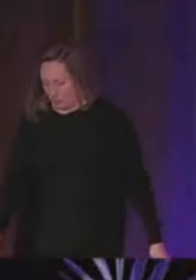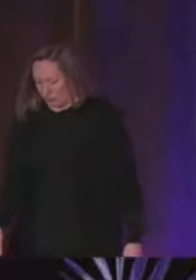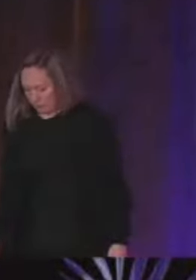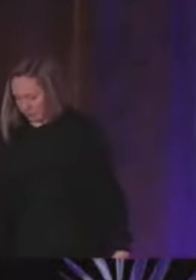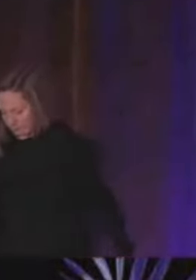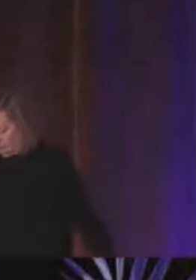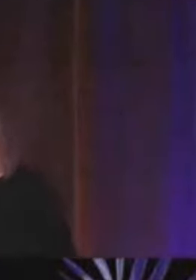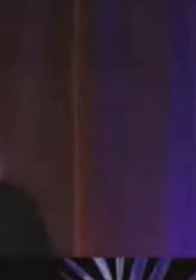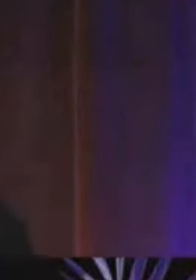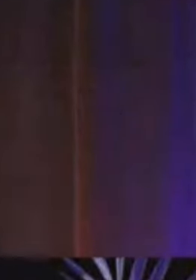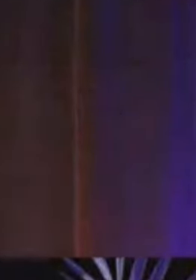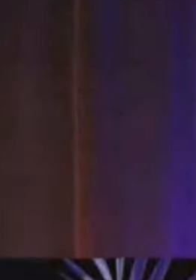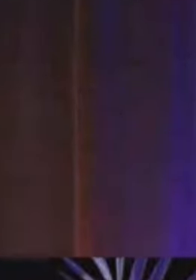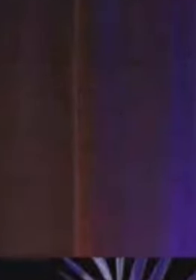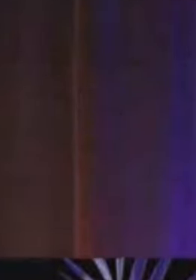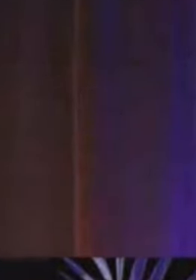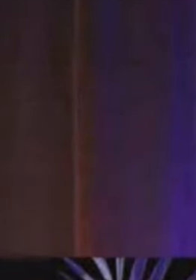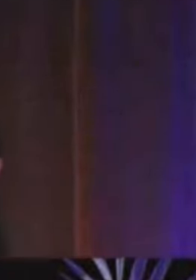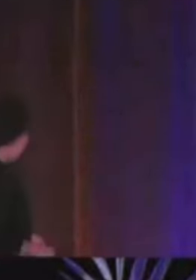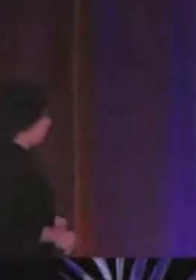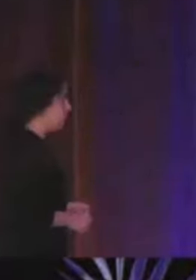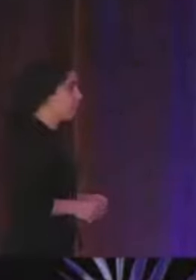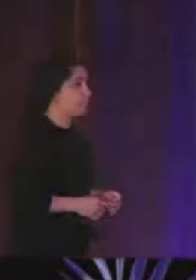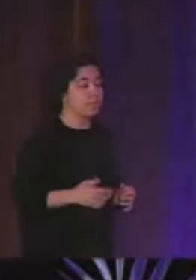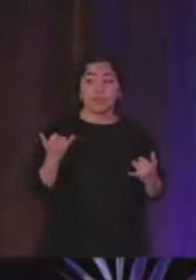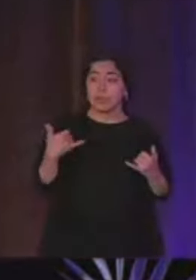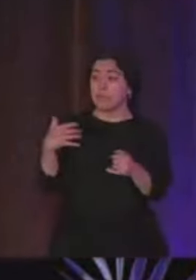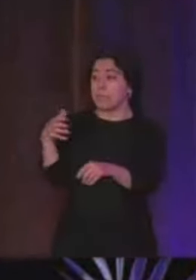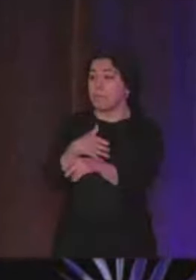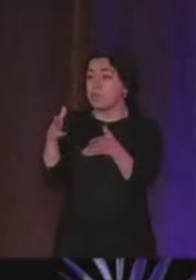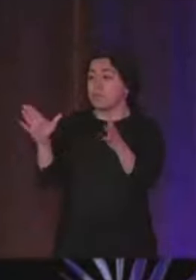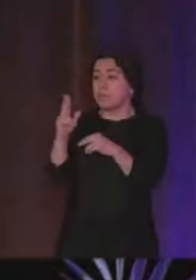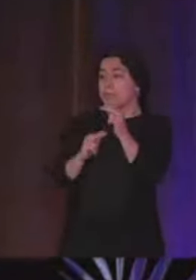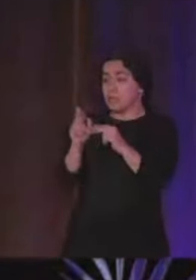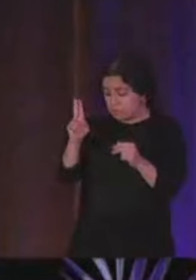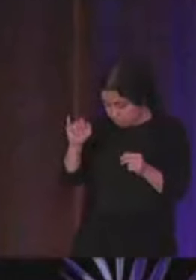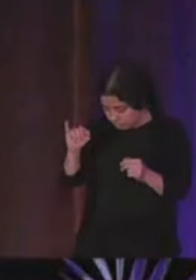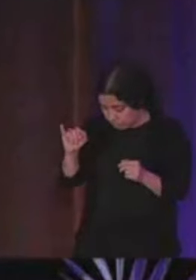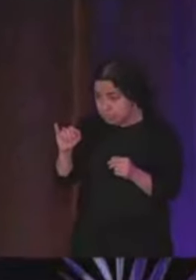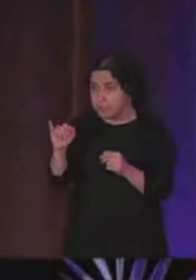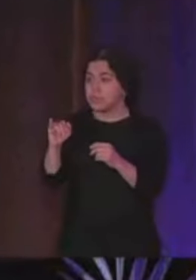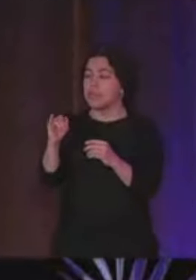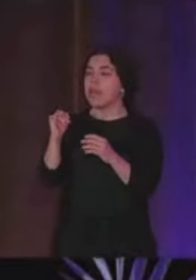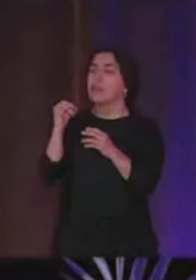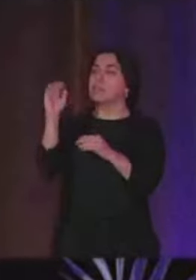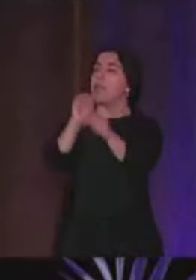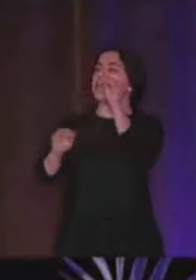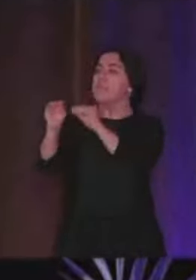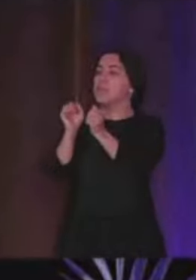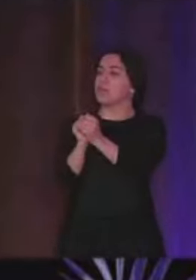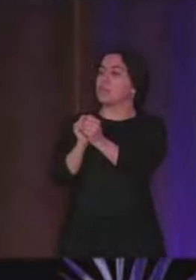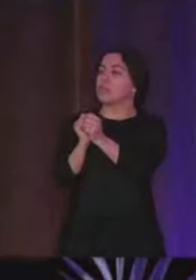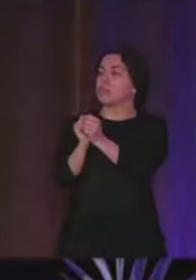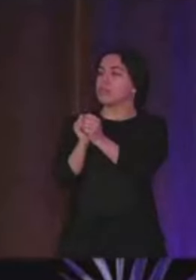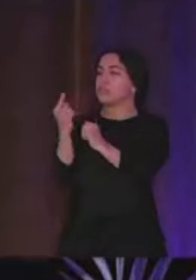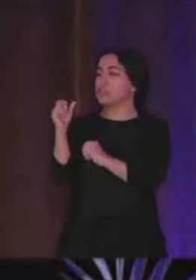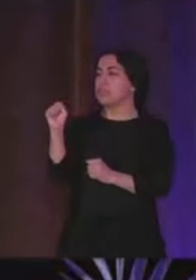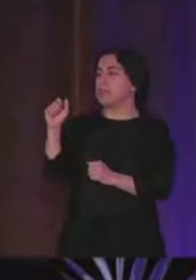At this point, we have a powerful way to build UI and animations with GSAP and React. But we've identified a couple of